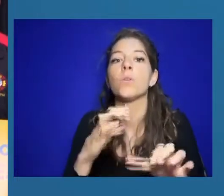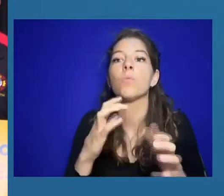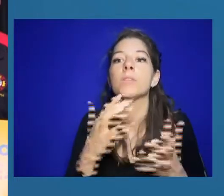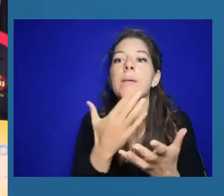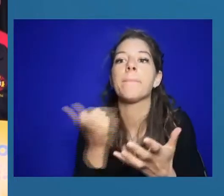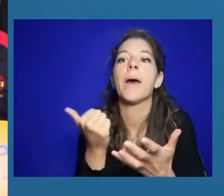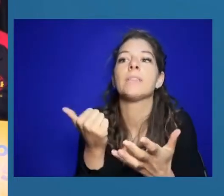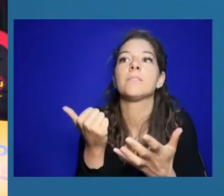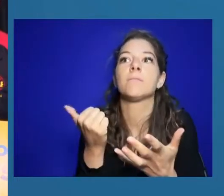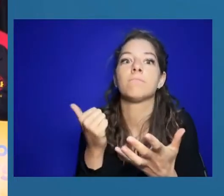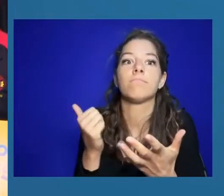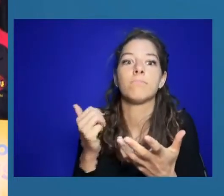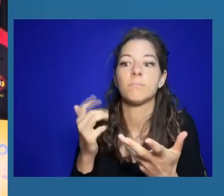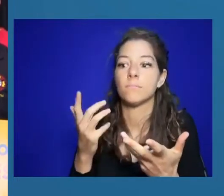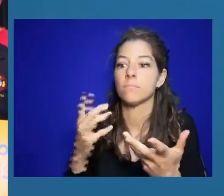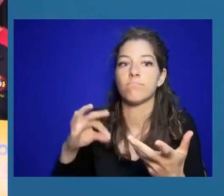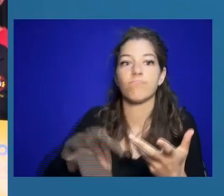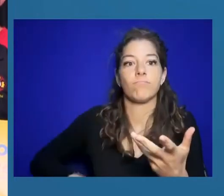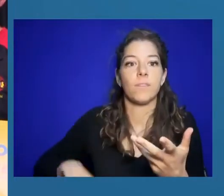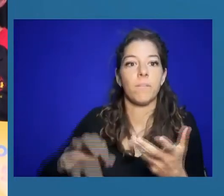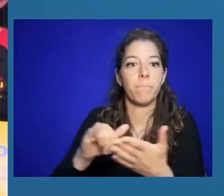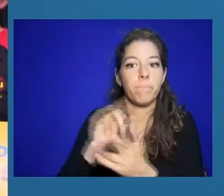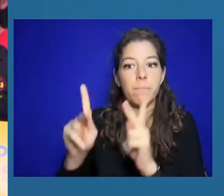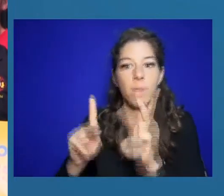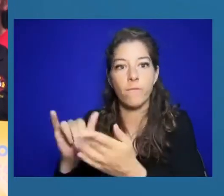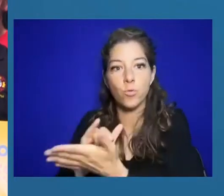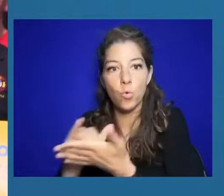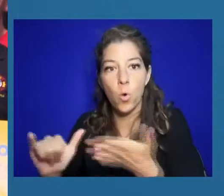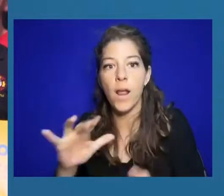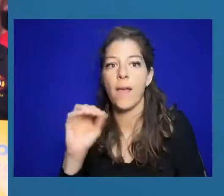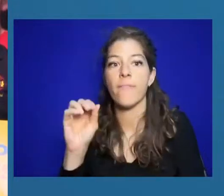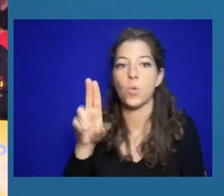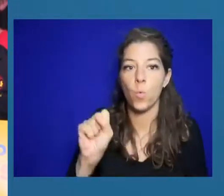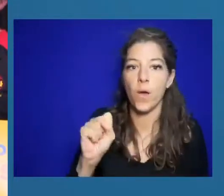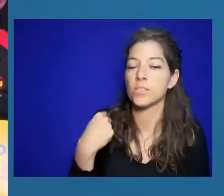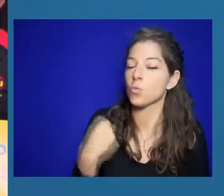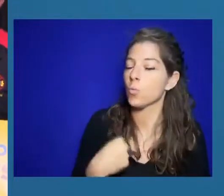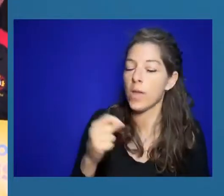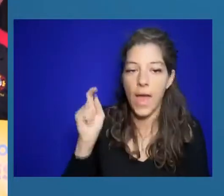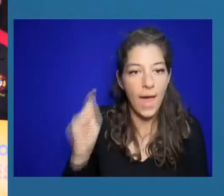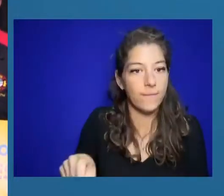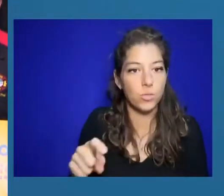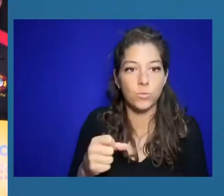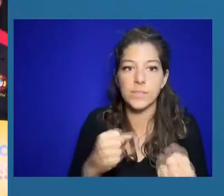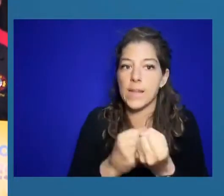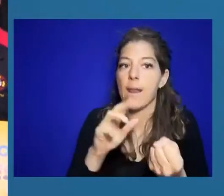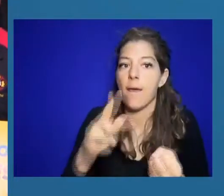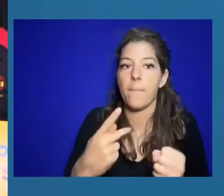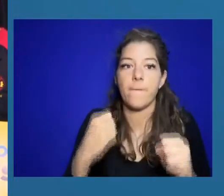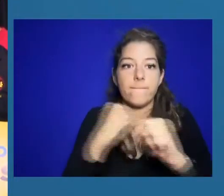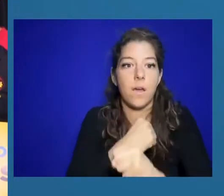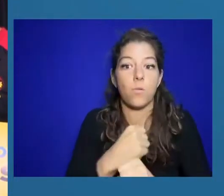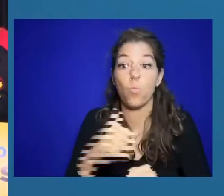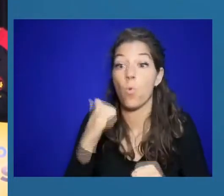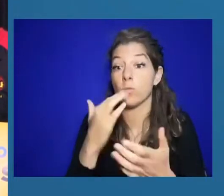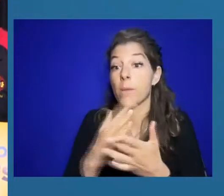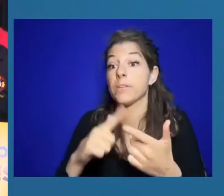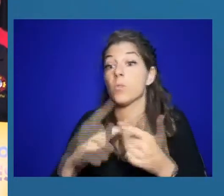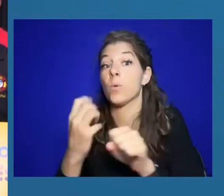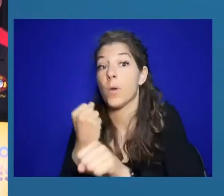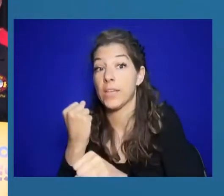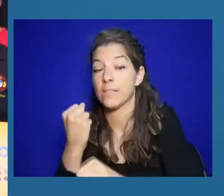interest of the people of New York and this great nation. We have to stand up and fight, and we won't stop until we win. And